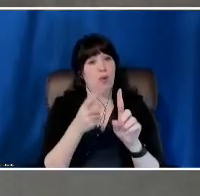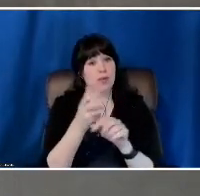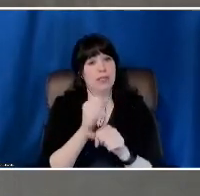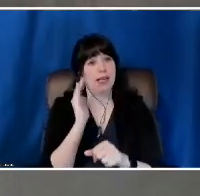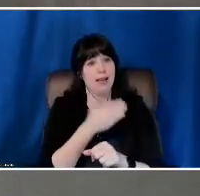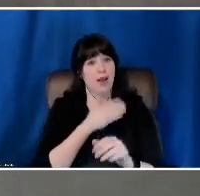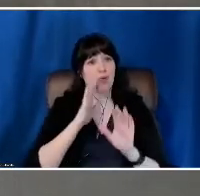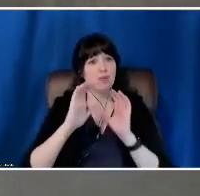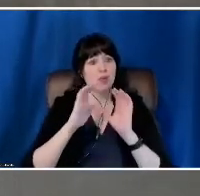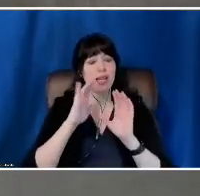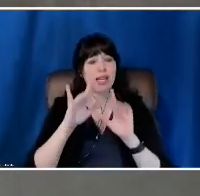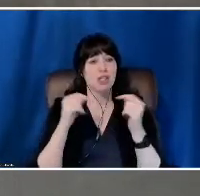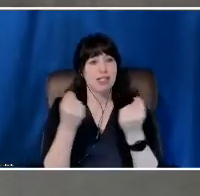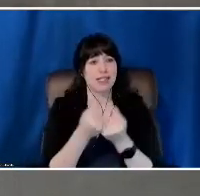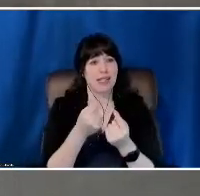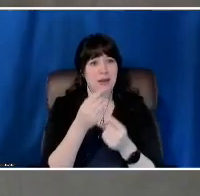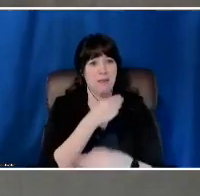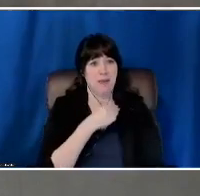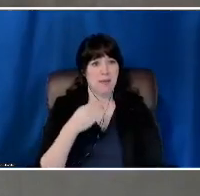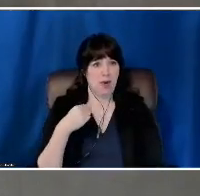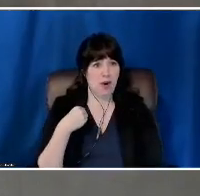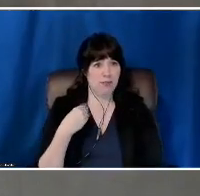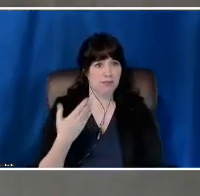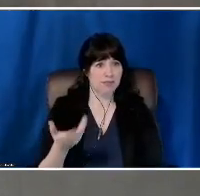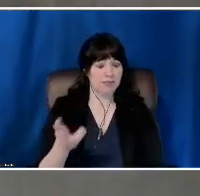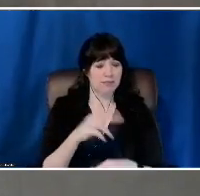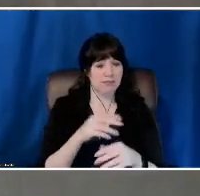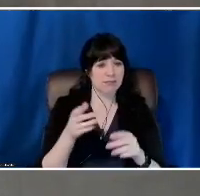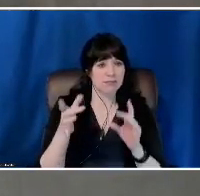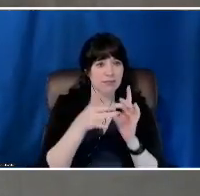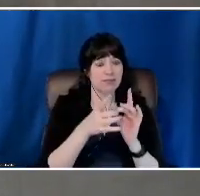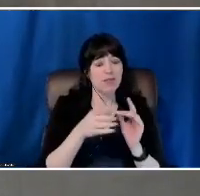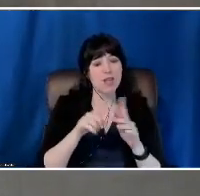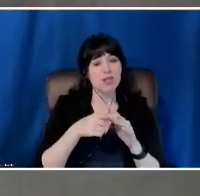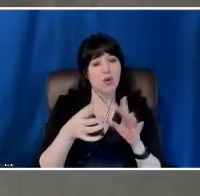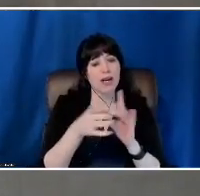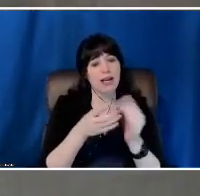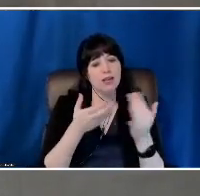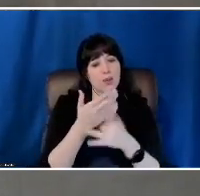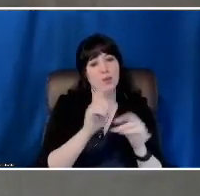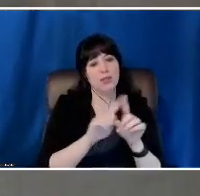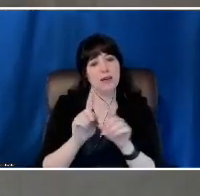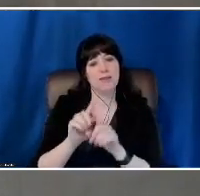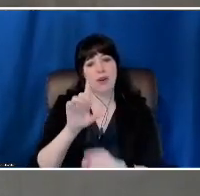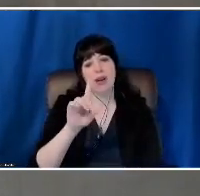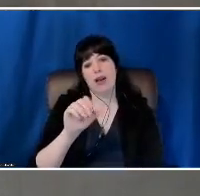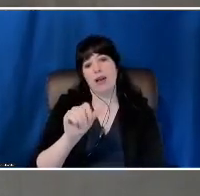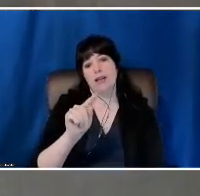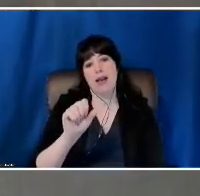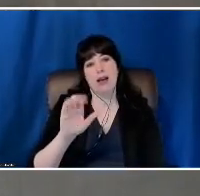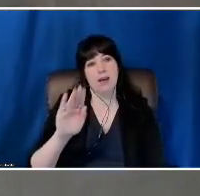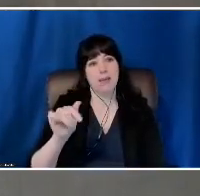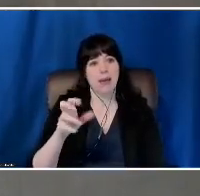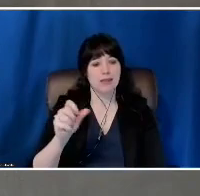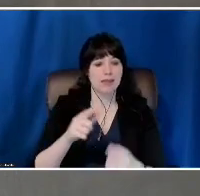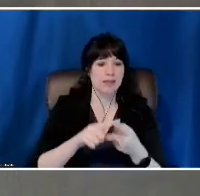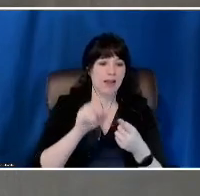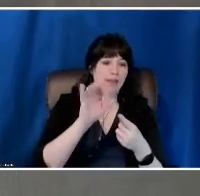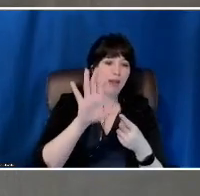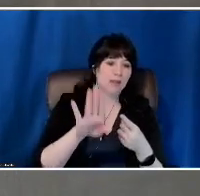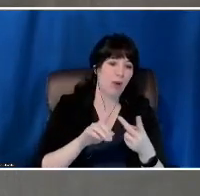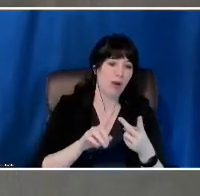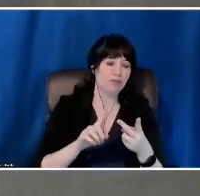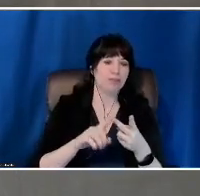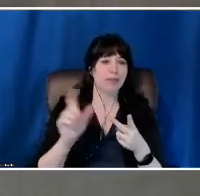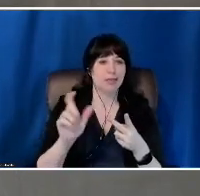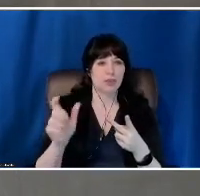communications team member on board and then start connecting through different databases such as Facebook, Instagram, all the